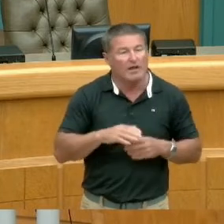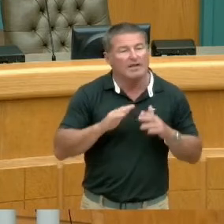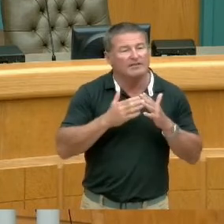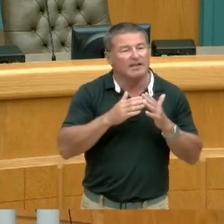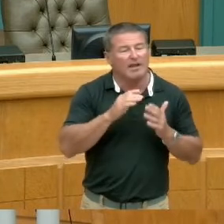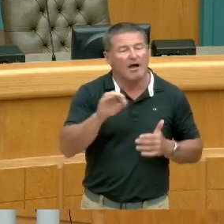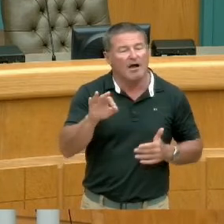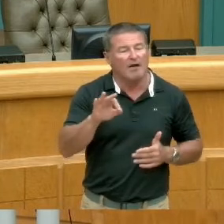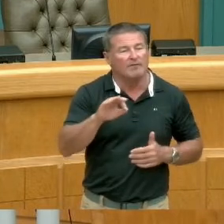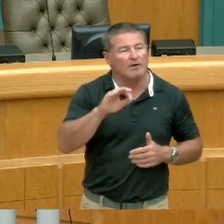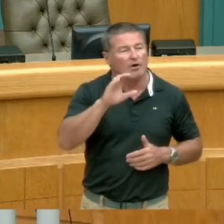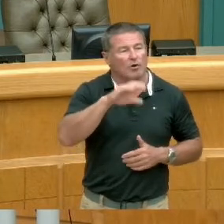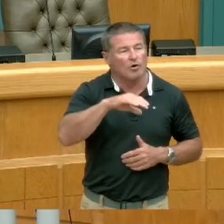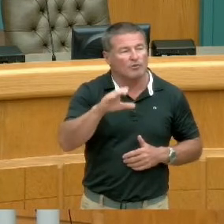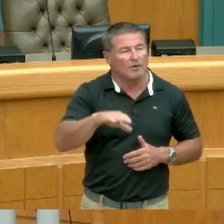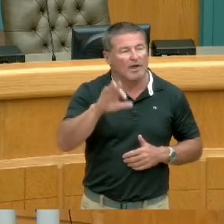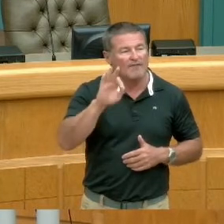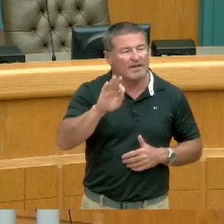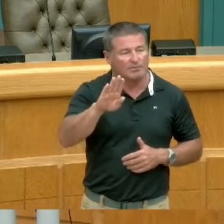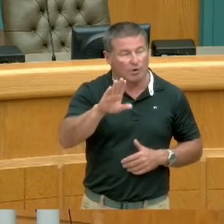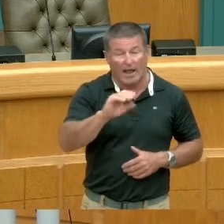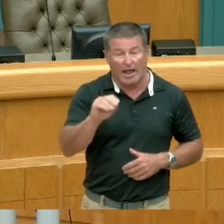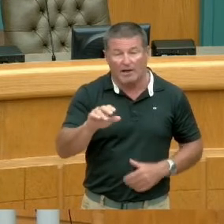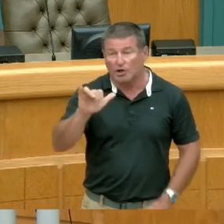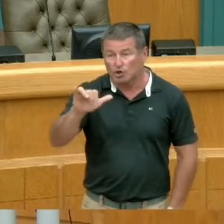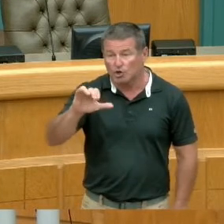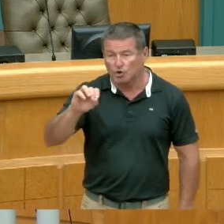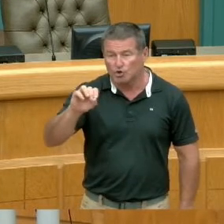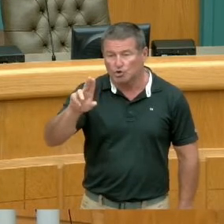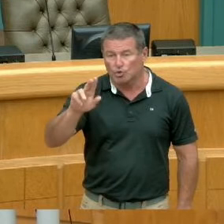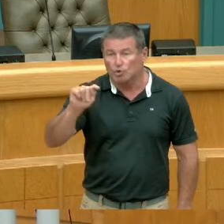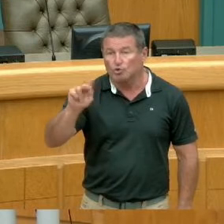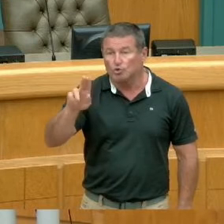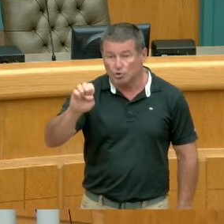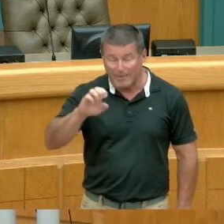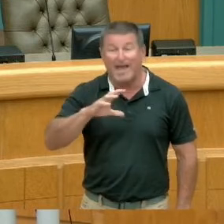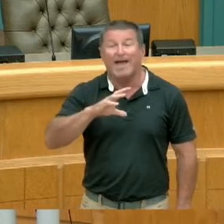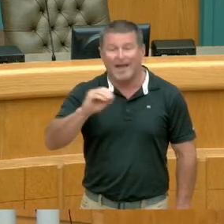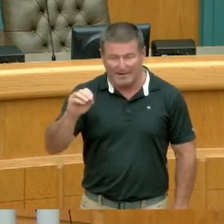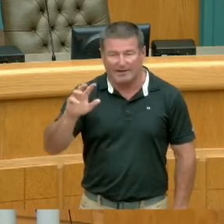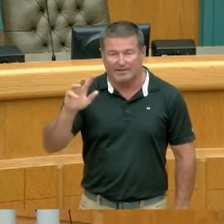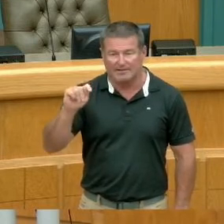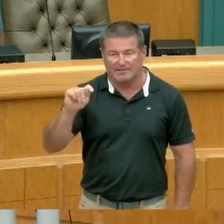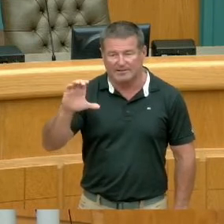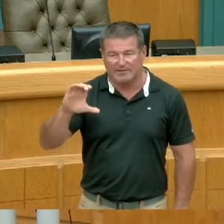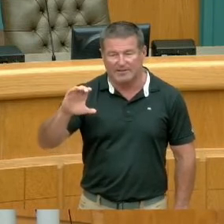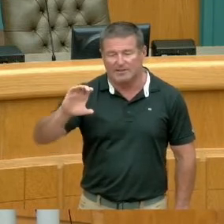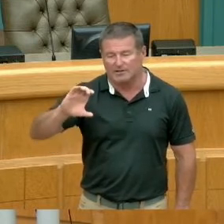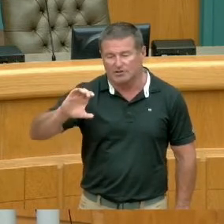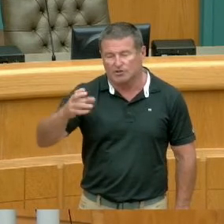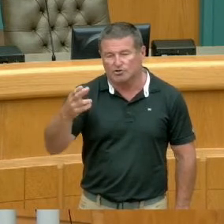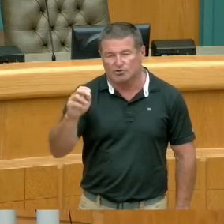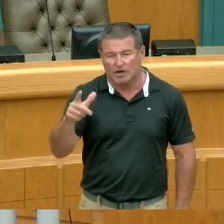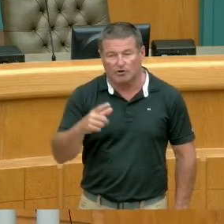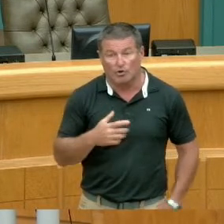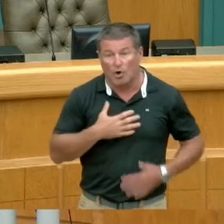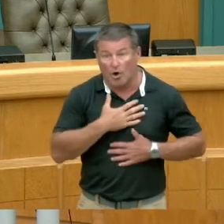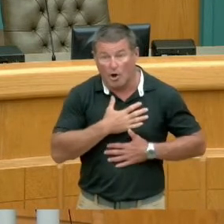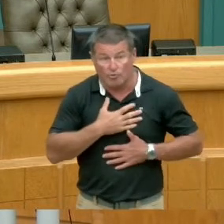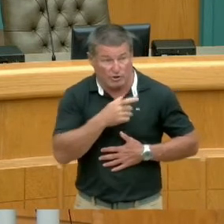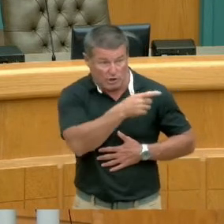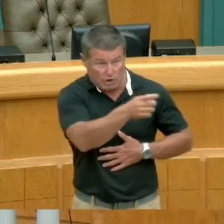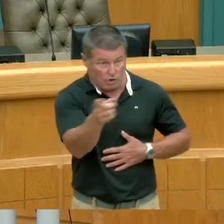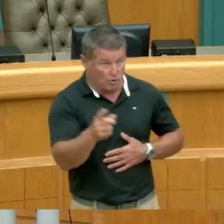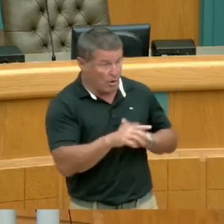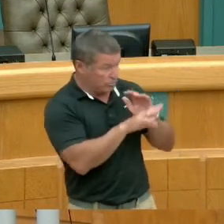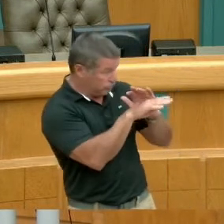also show it on YouTube and our channel, and so we appreciate the folks covering it. We also appreciate the people watching. It's important for